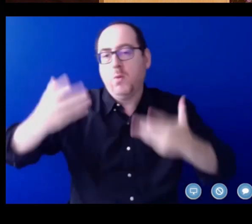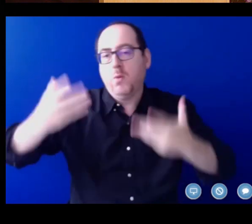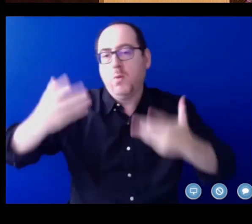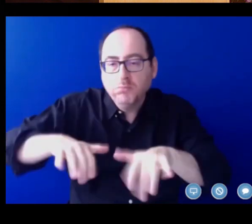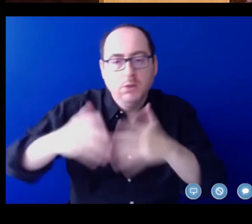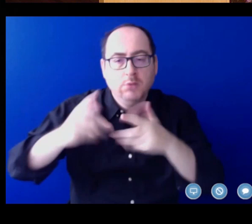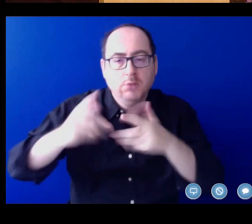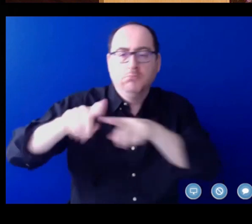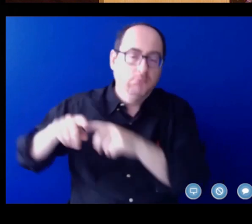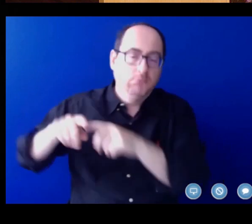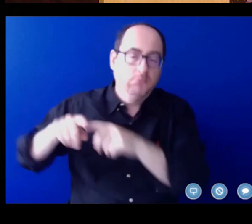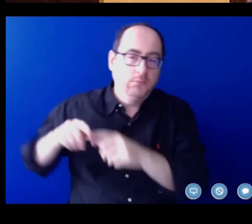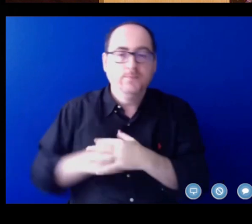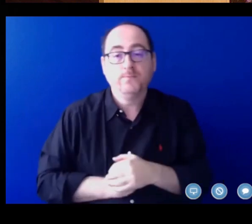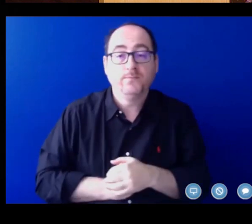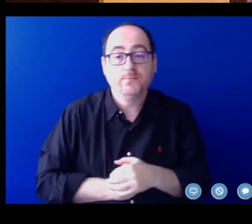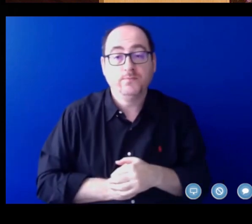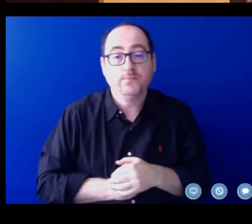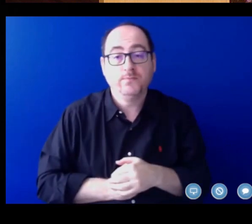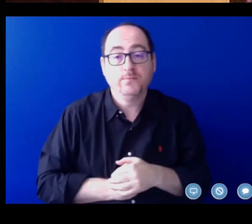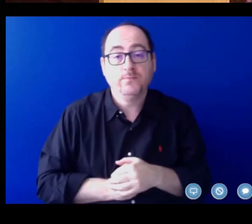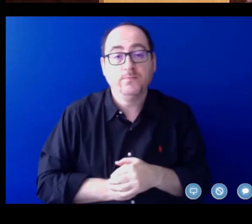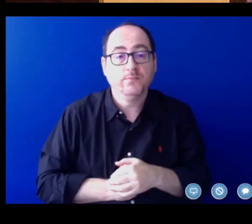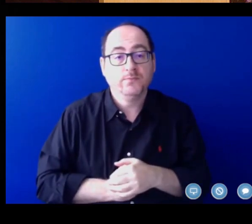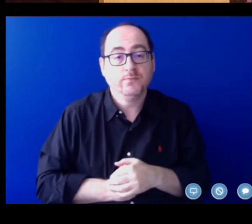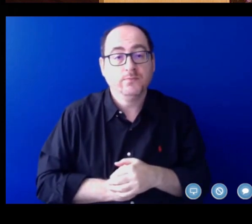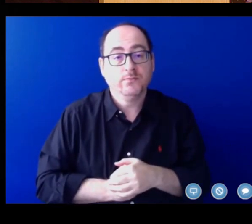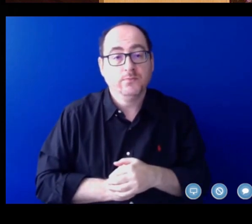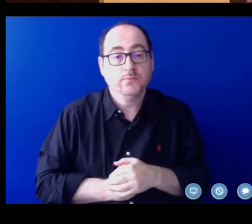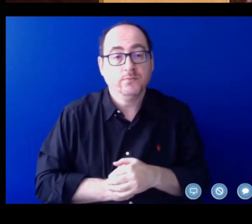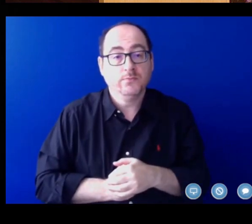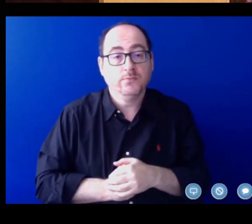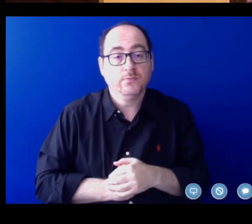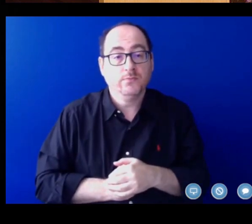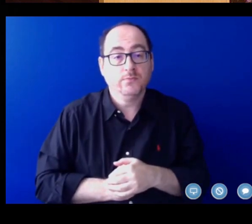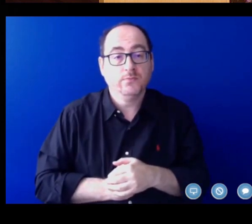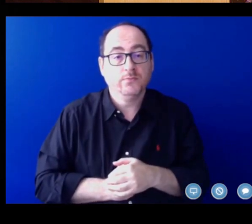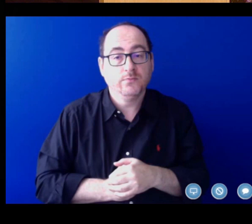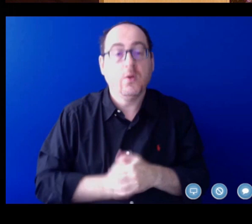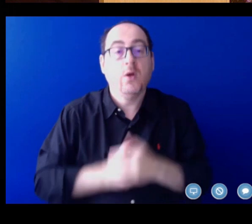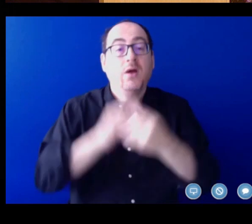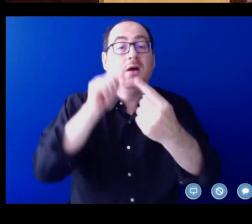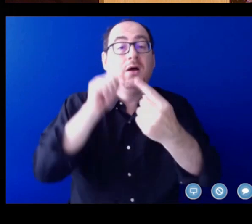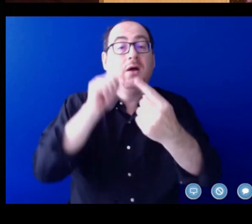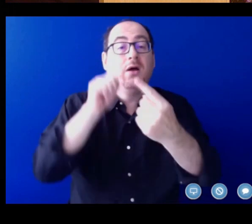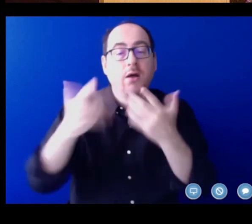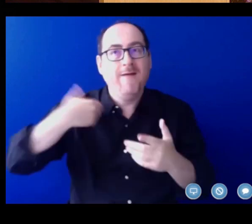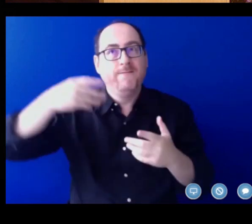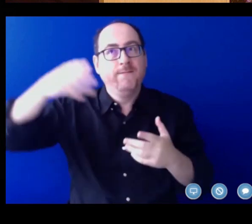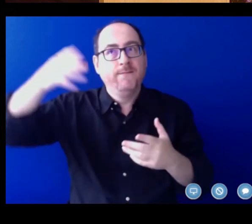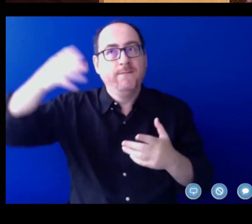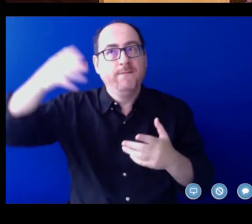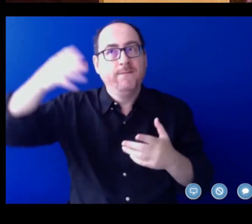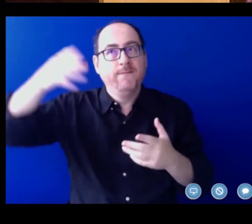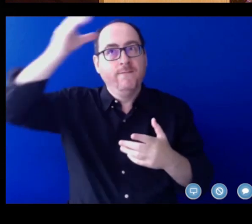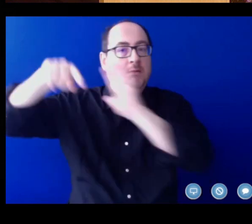support to assist with recovery from trauma and emotional wellbeing, and that's conducted in a group setting and is very powerful.